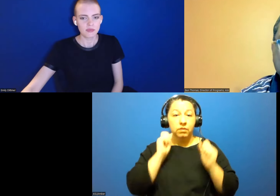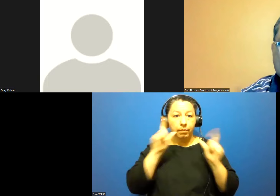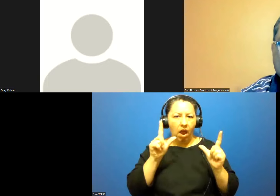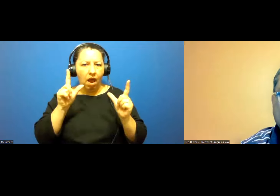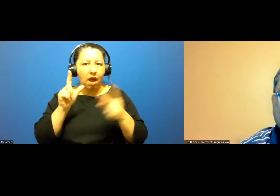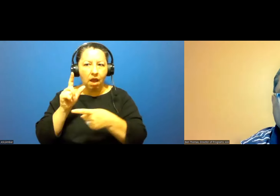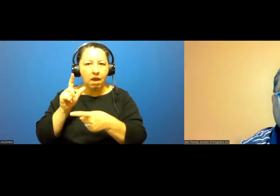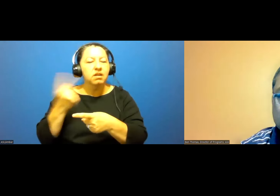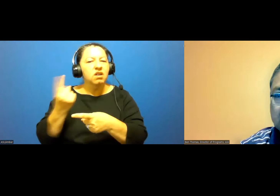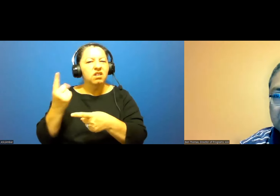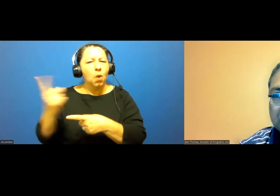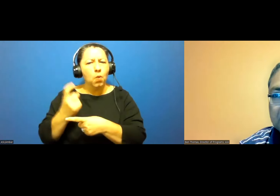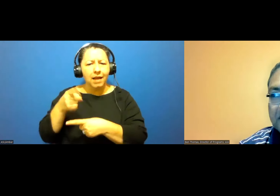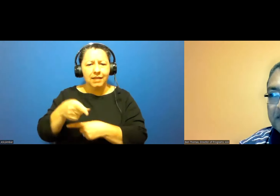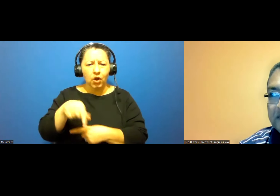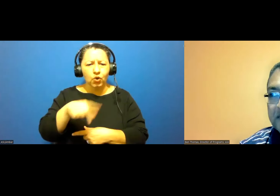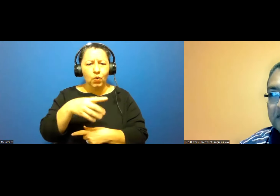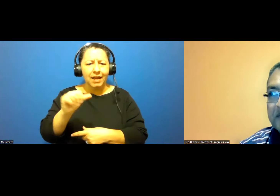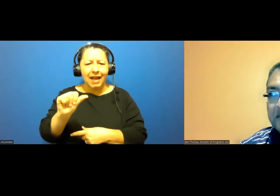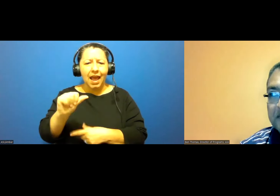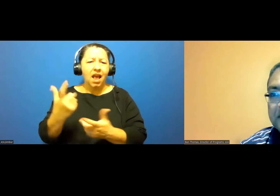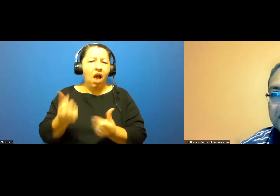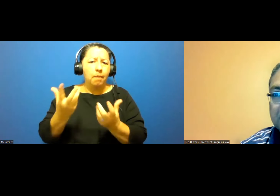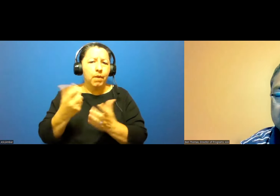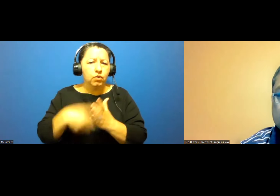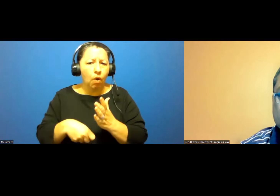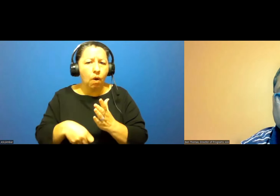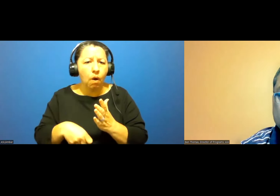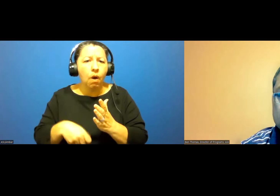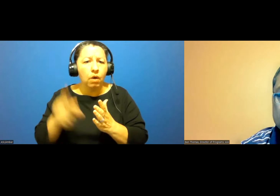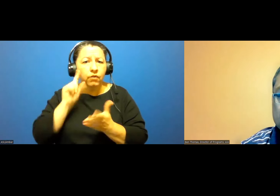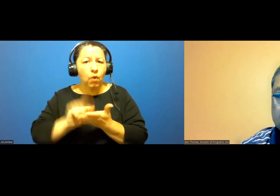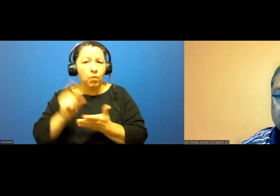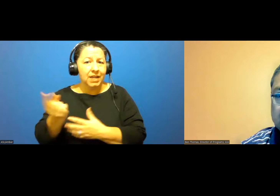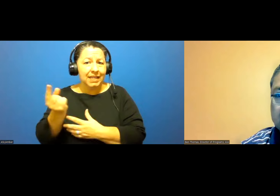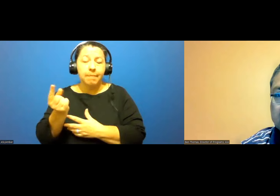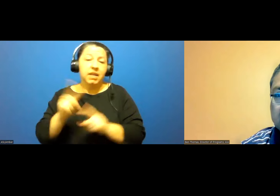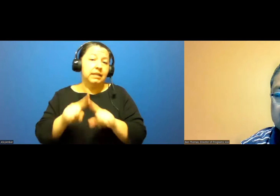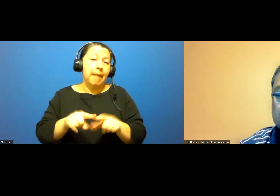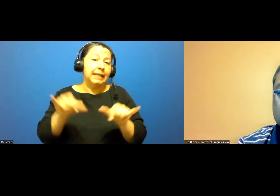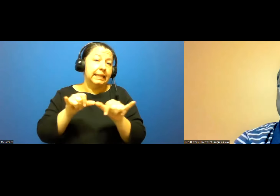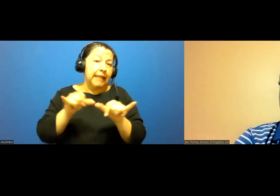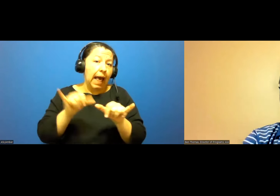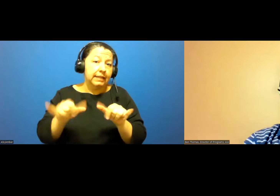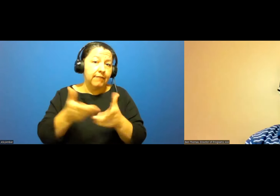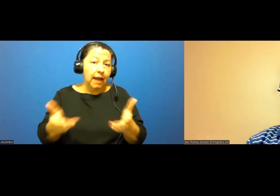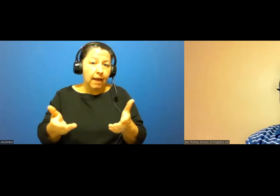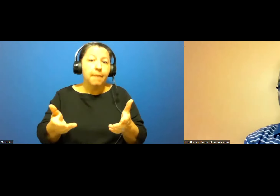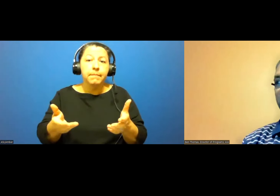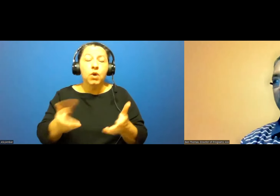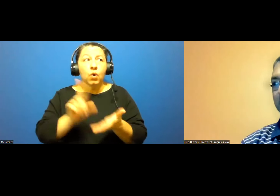Someone asked in the Q&A, what's the cost of printing something? It depends on the size. I mean, we